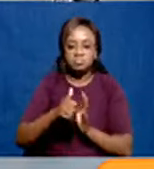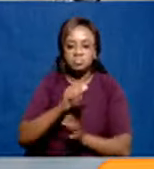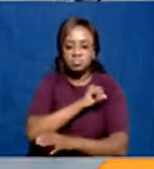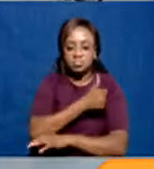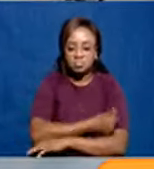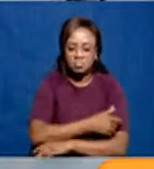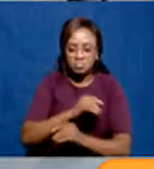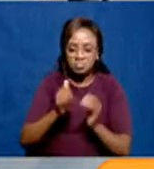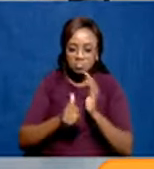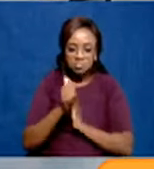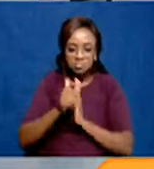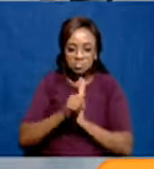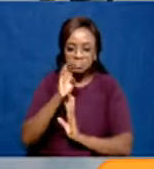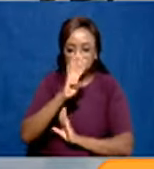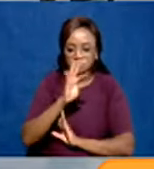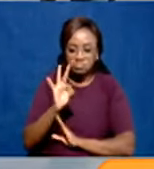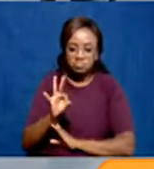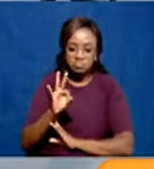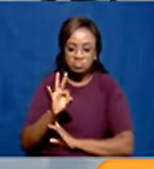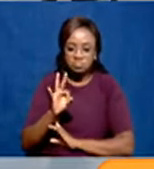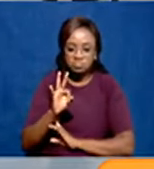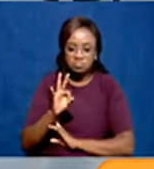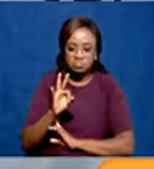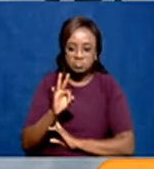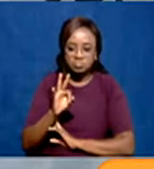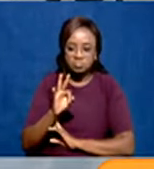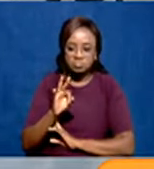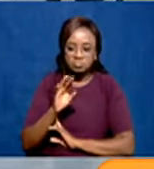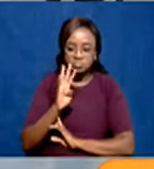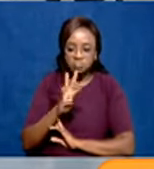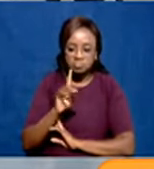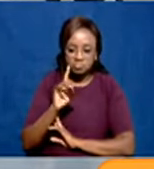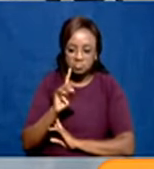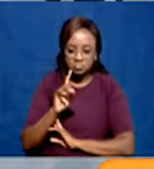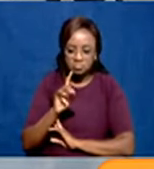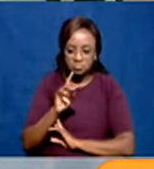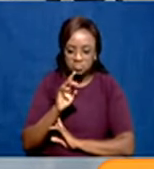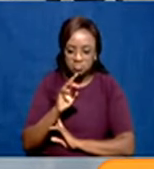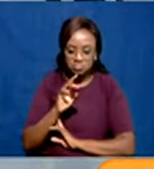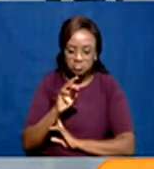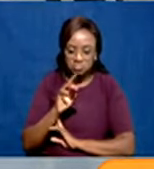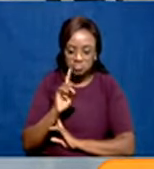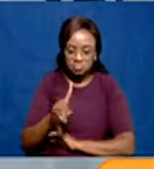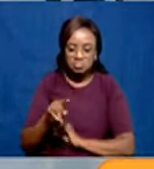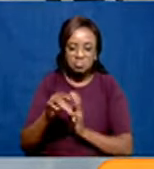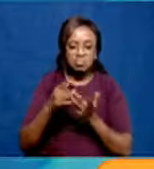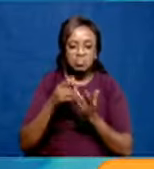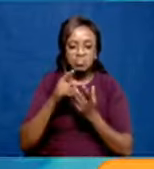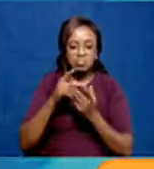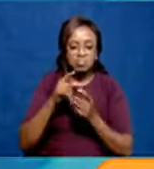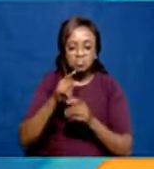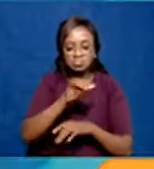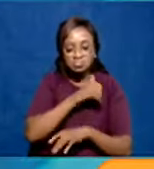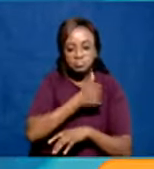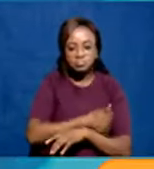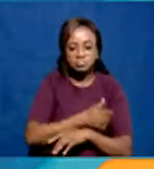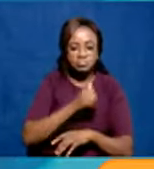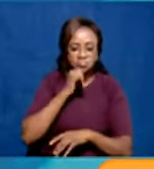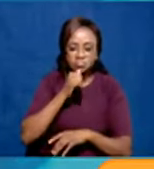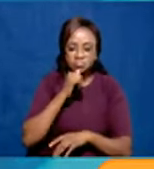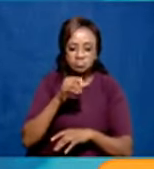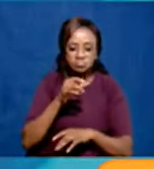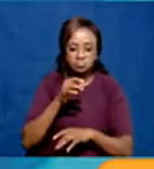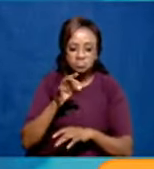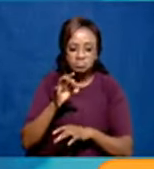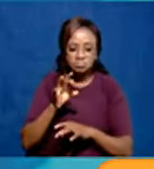43.1, of our constitution and two should be made a reality. The authority must not adopt the cherry picking of